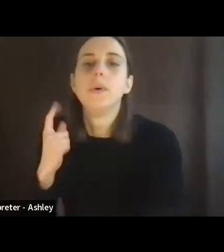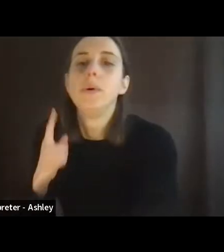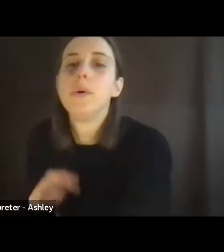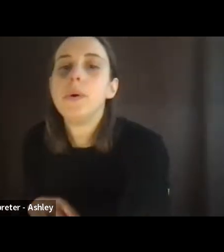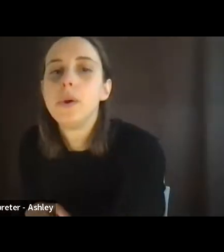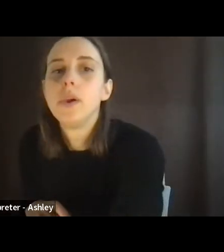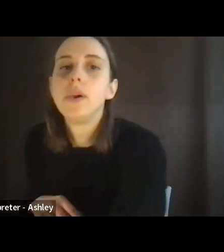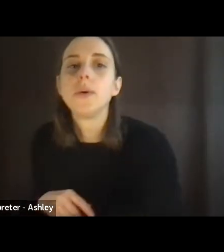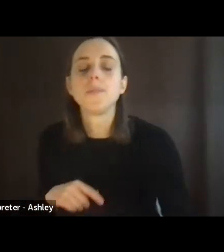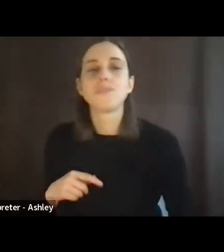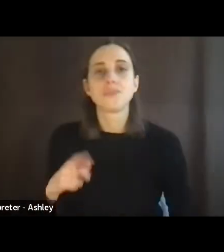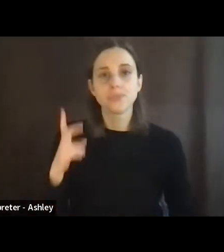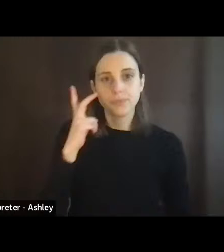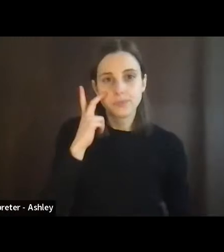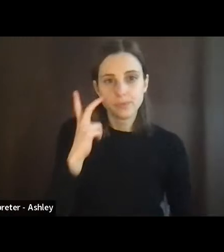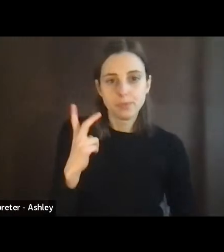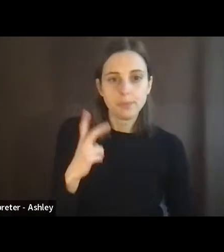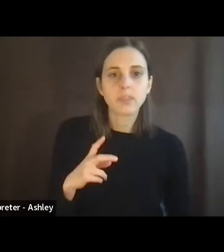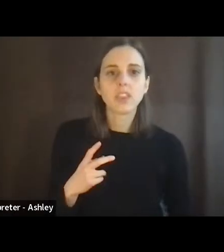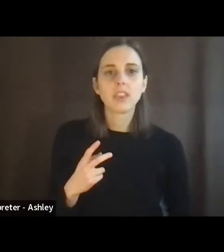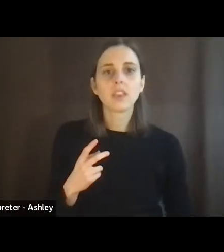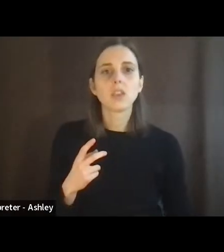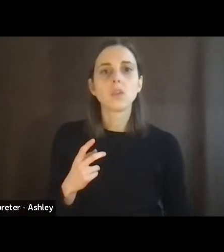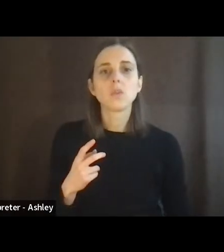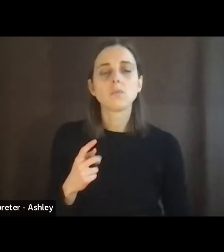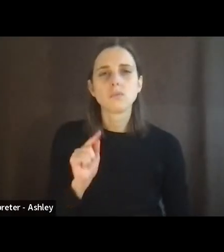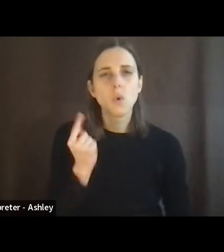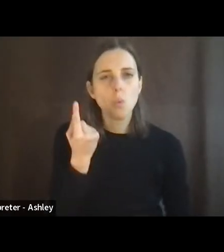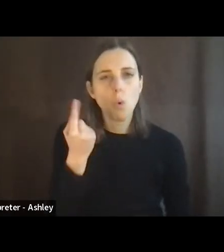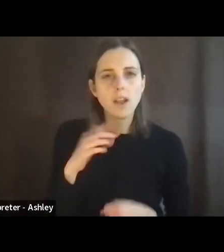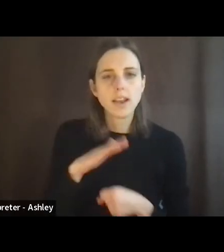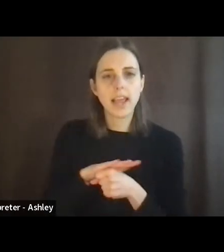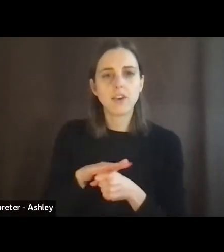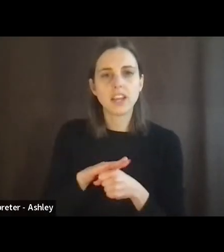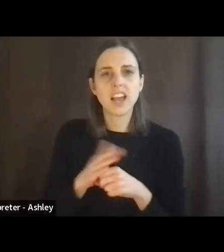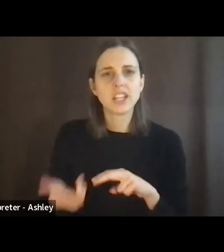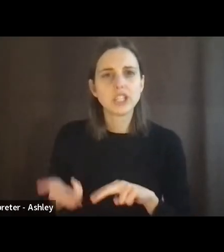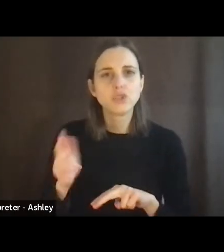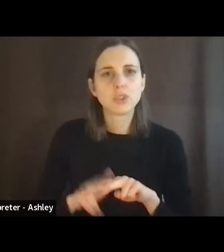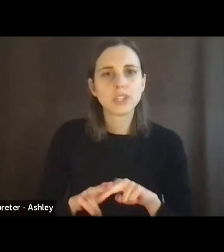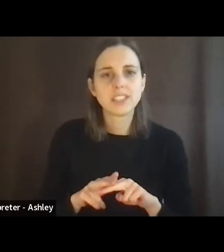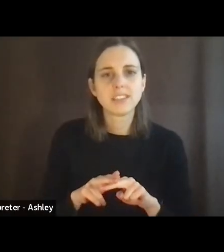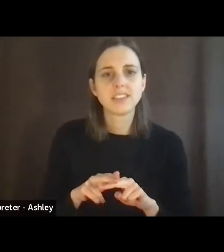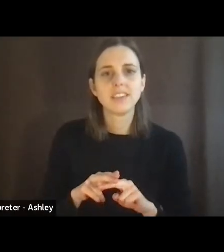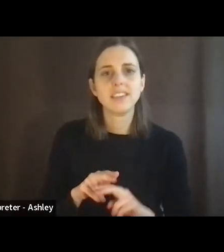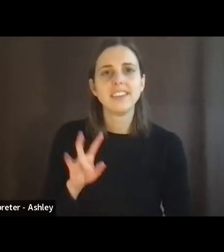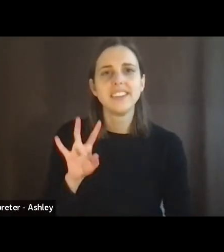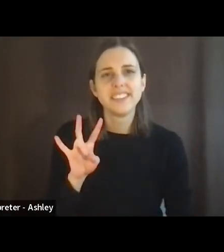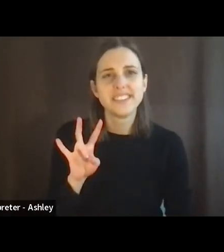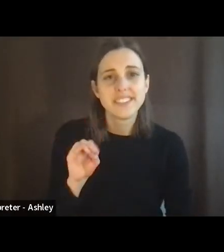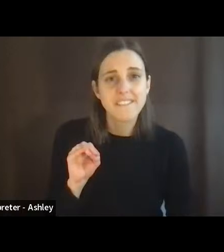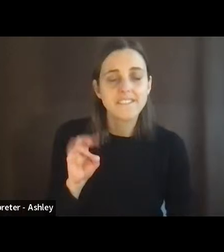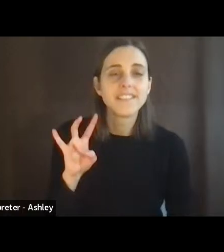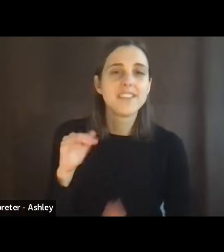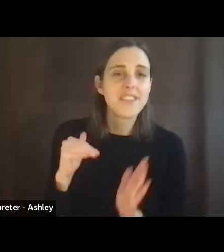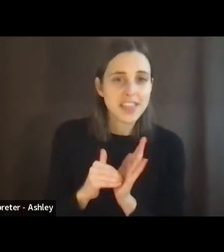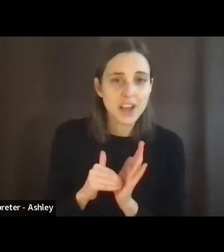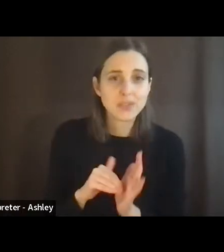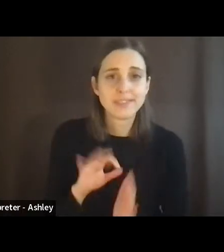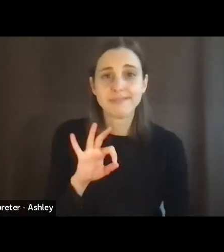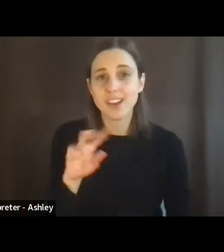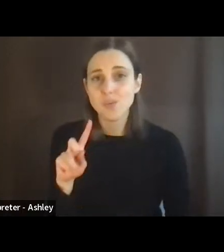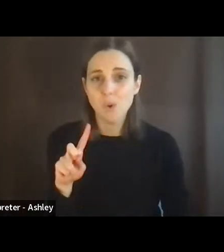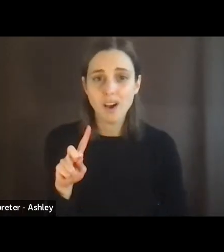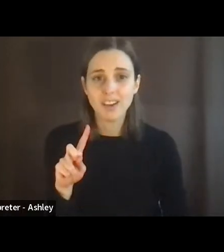increased by 70,091, which is 89.1%. If you look at